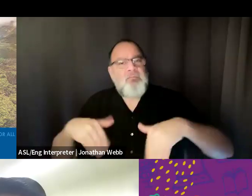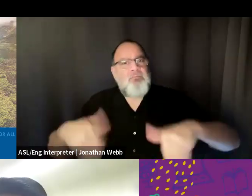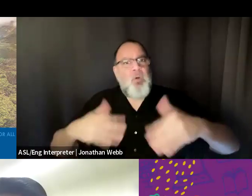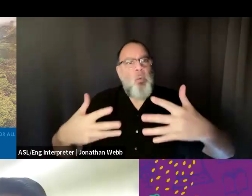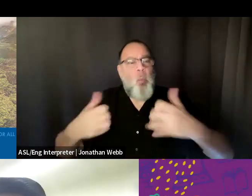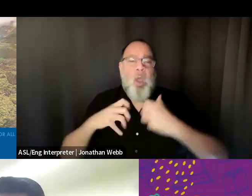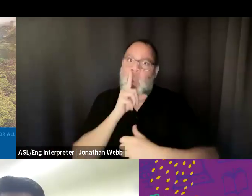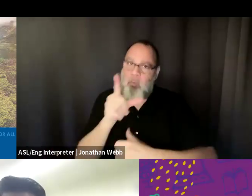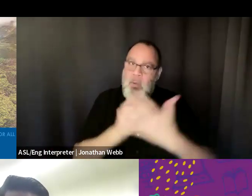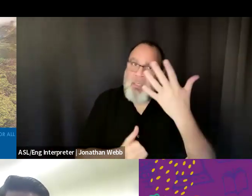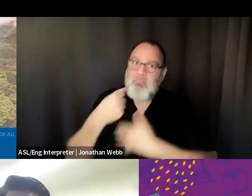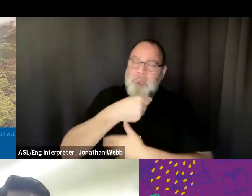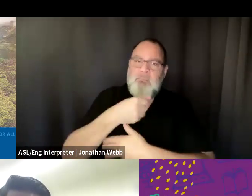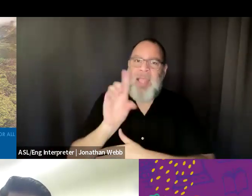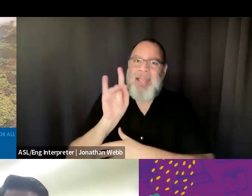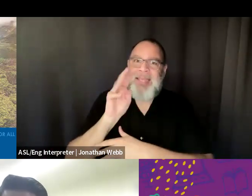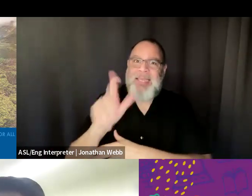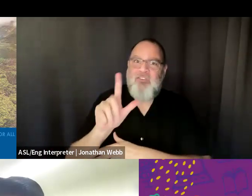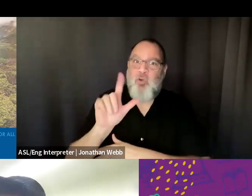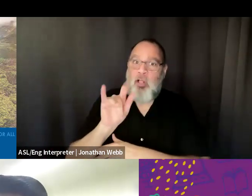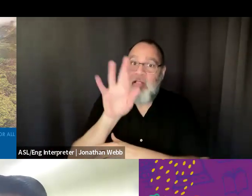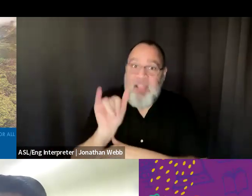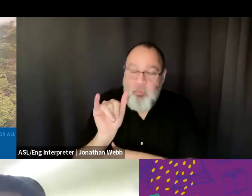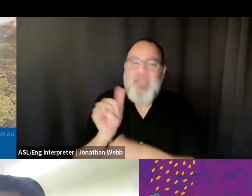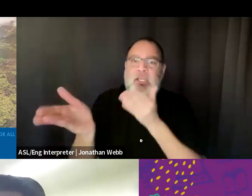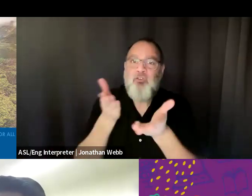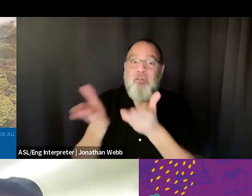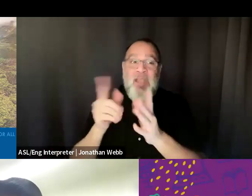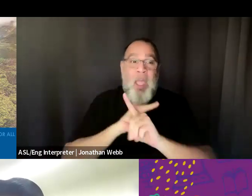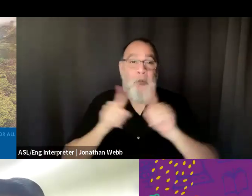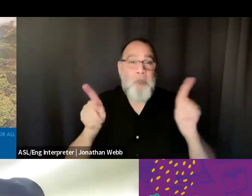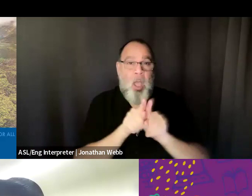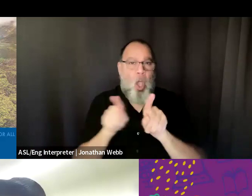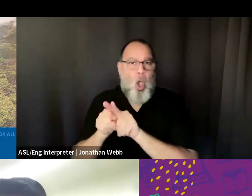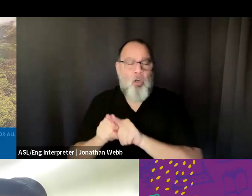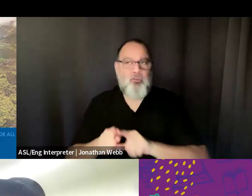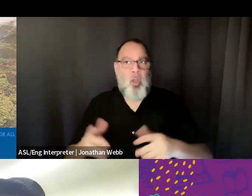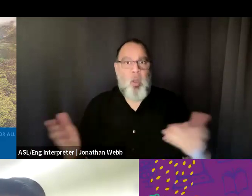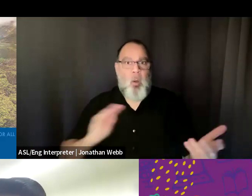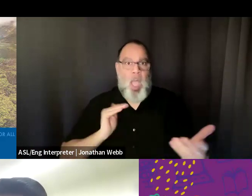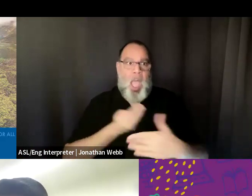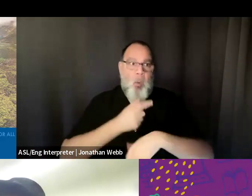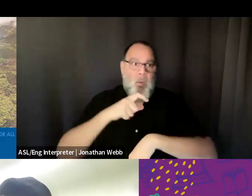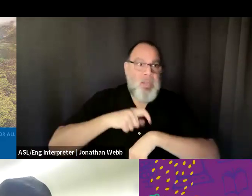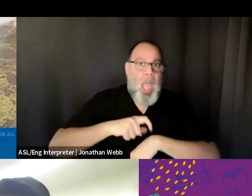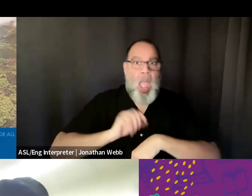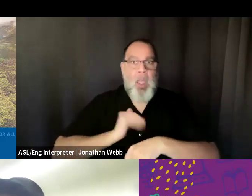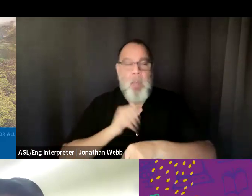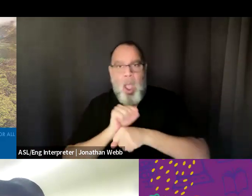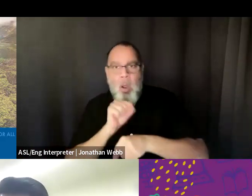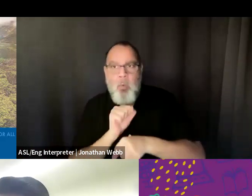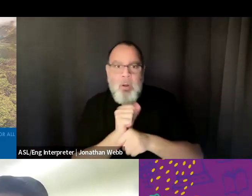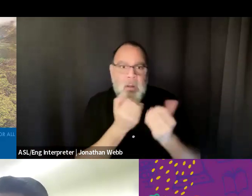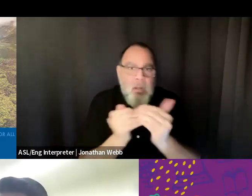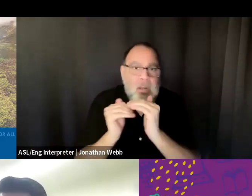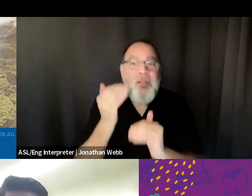services. But we just don't have the bandwidth at this time. I mean, like I said, I mentioned we go to like one senior center in each community